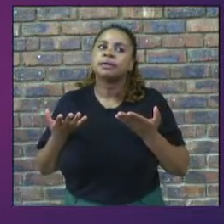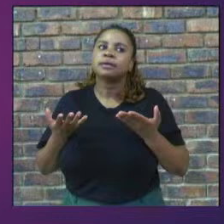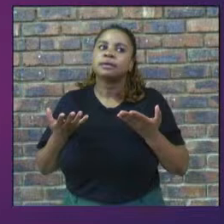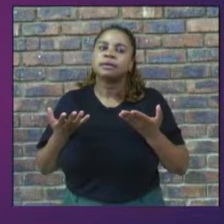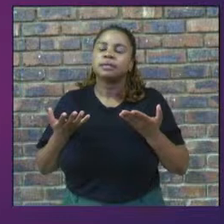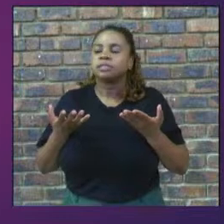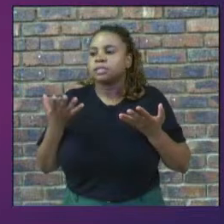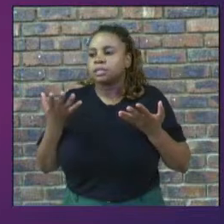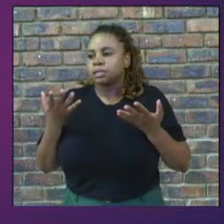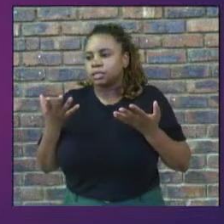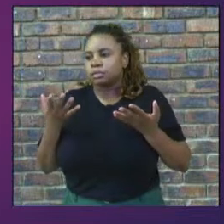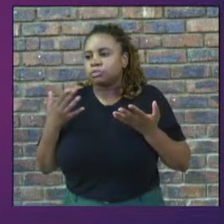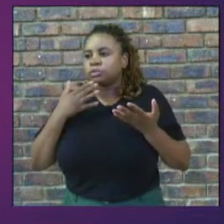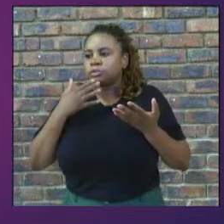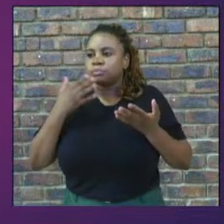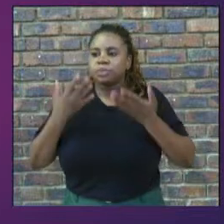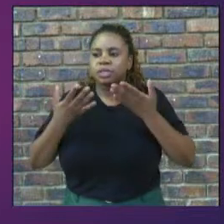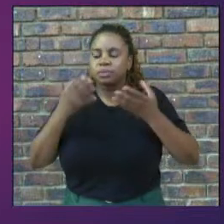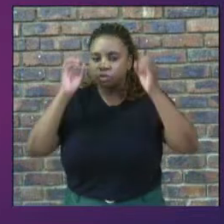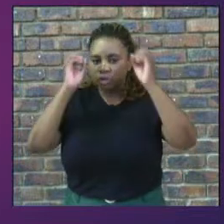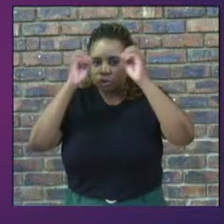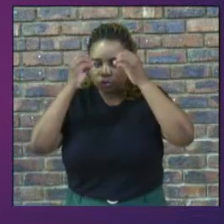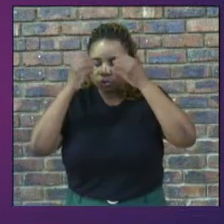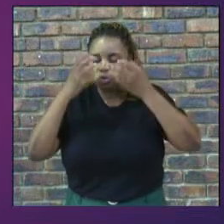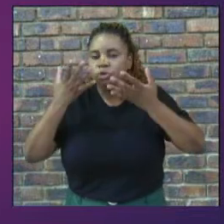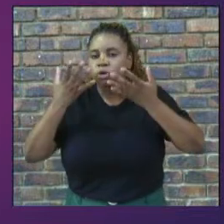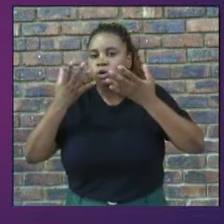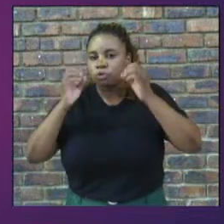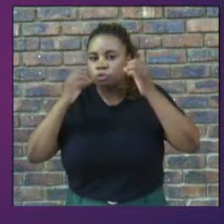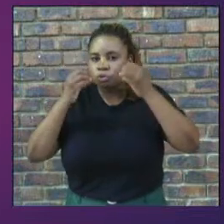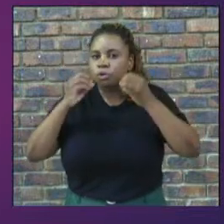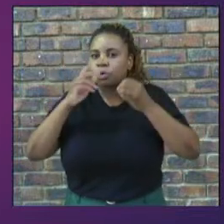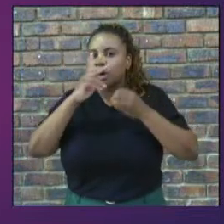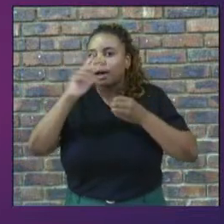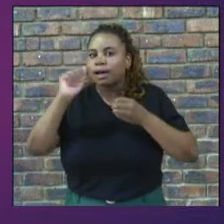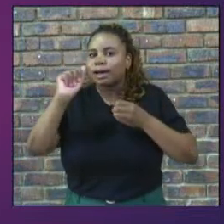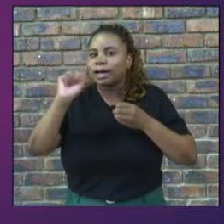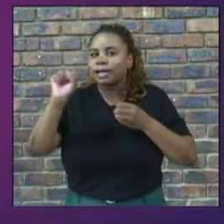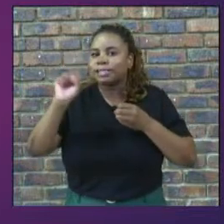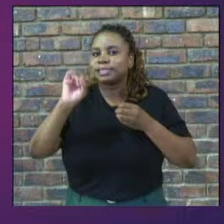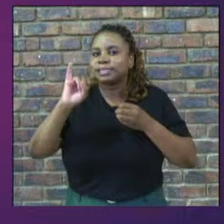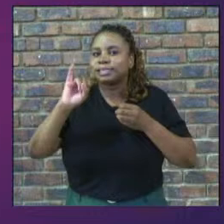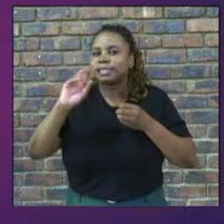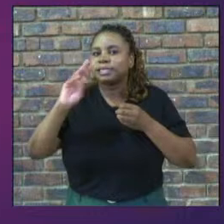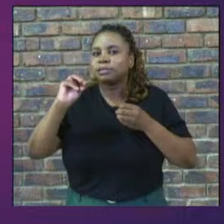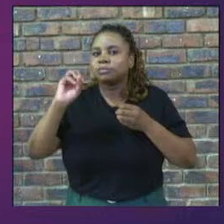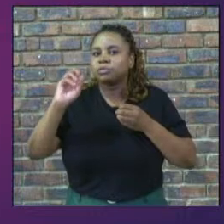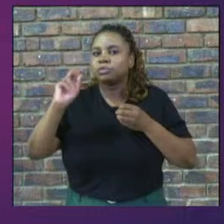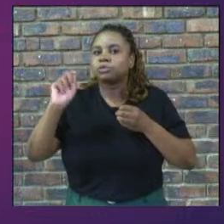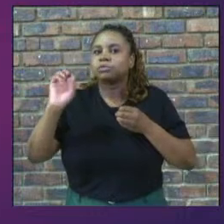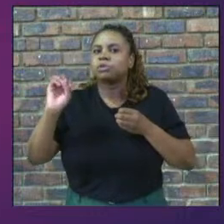the person that's responsible for the phone number will be able to assist you only.